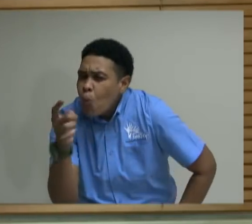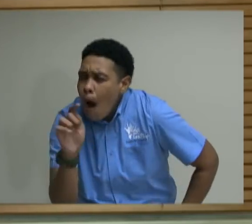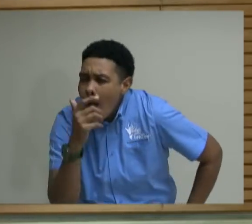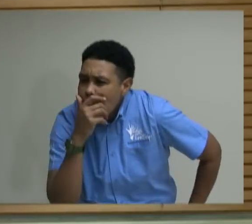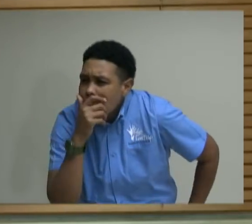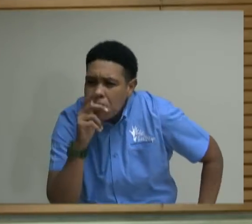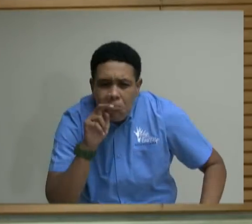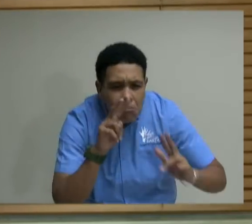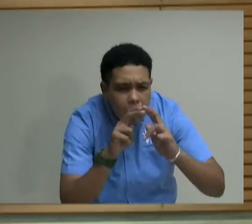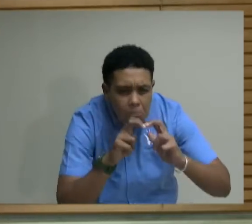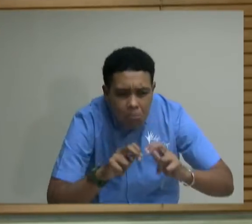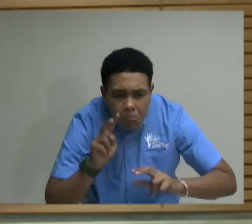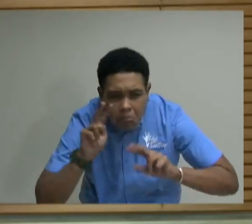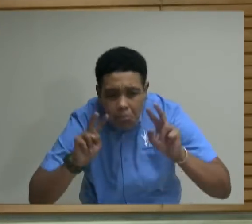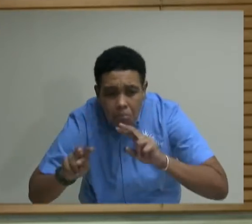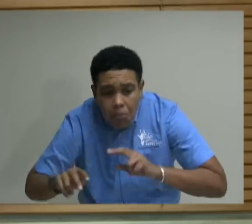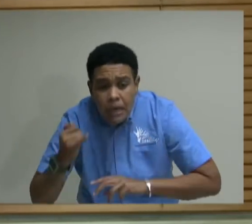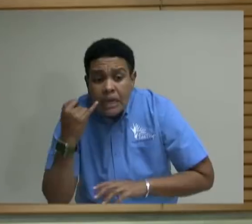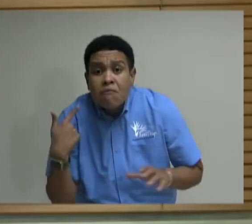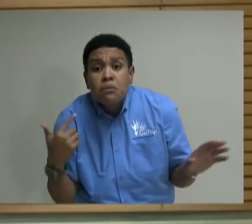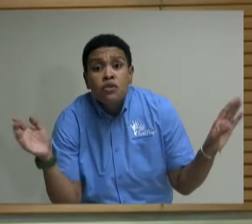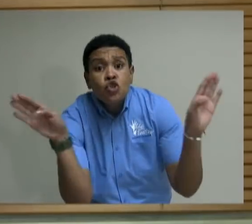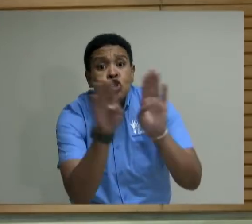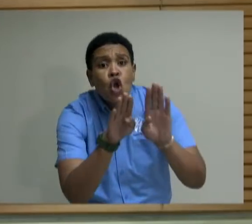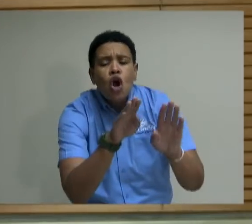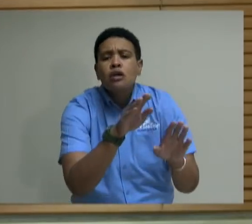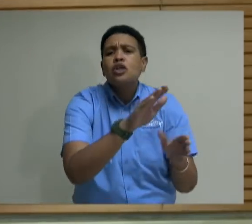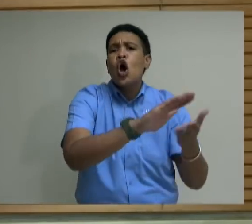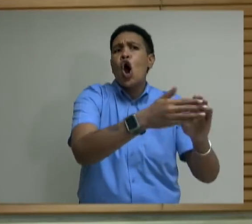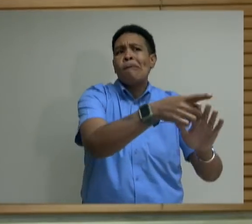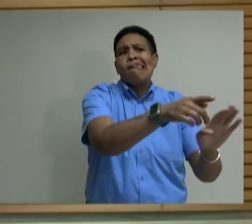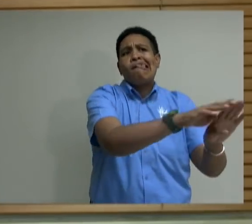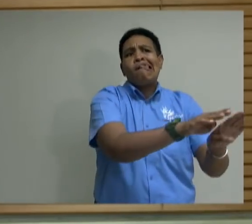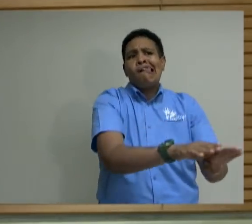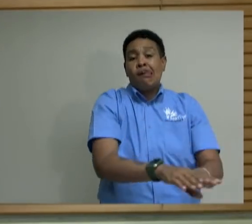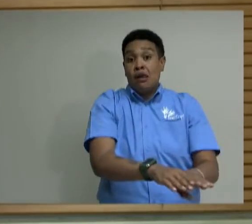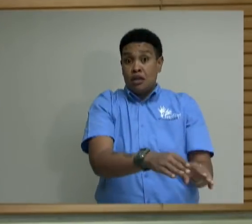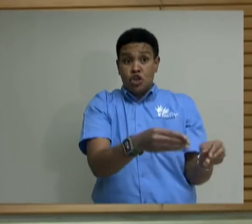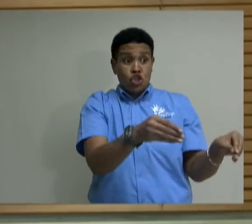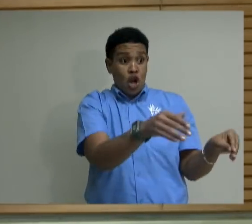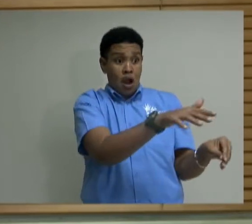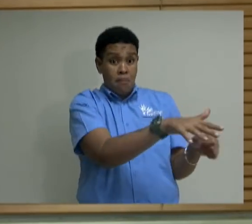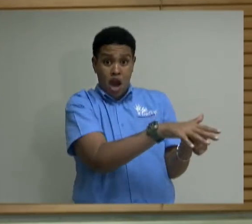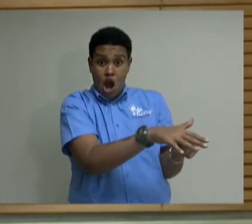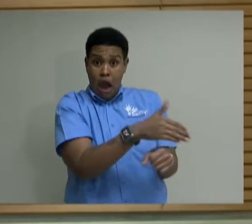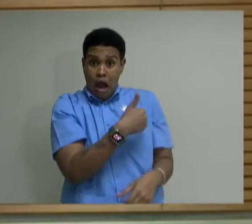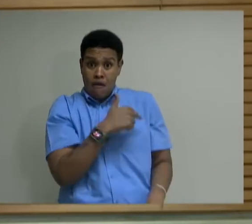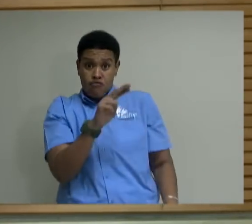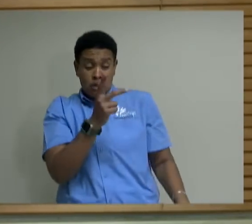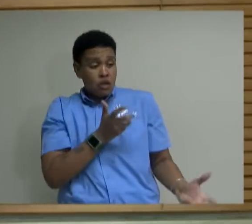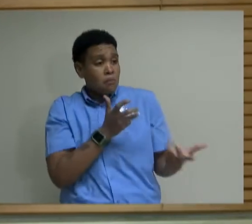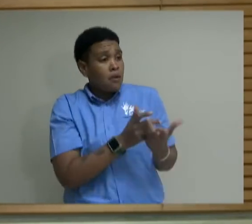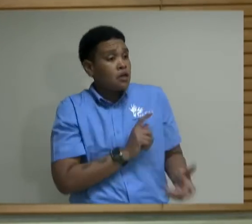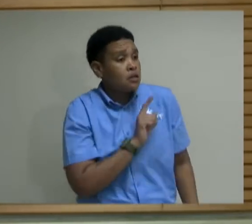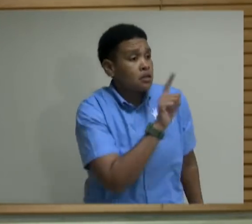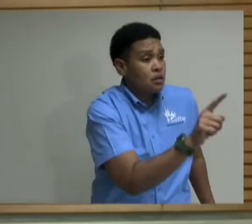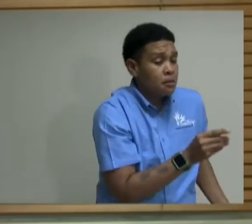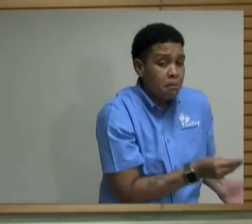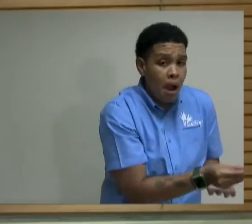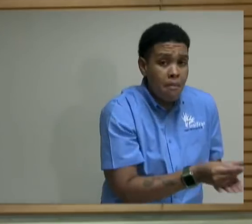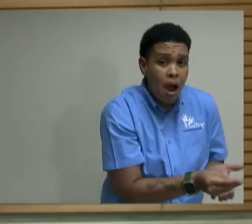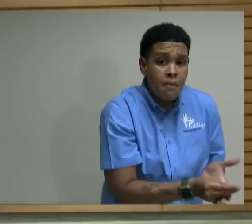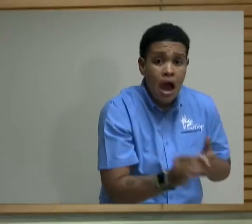parish. If you're going to shut sections of the community down, do they have shops in the area to service their needs? Do we bring